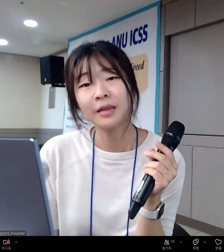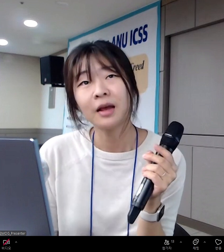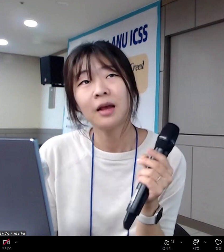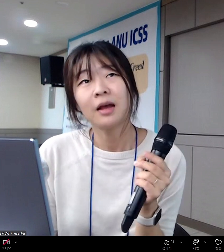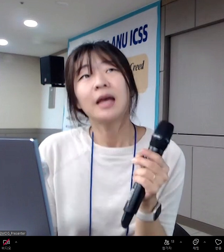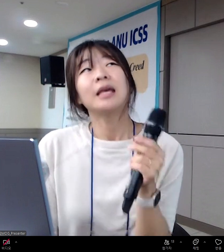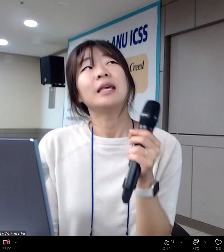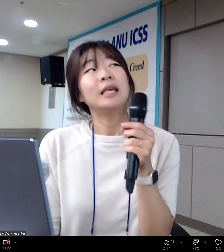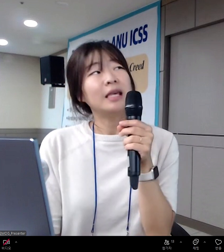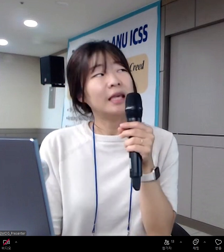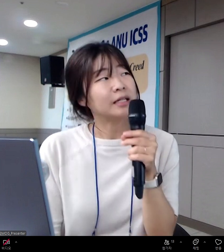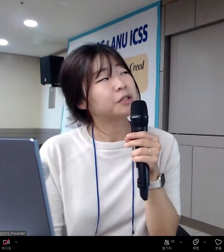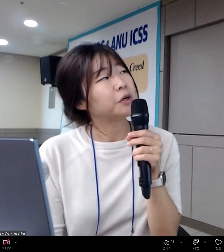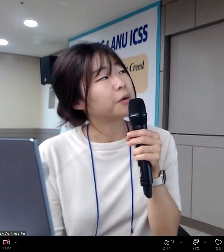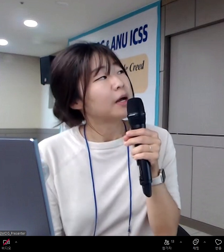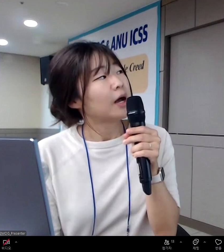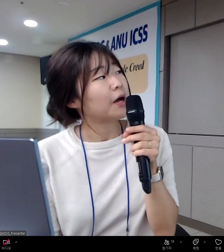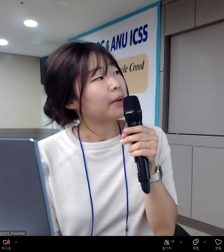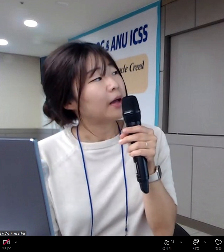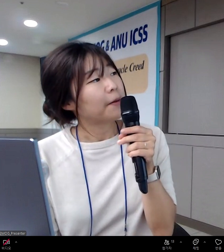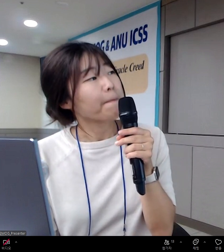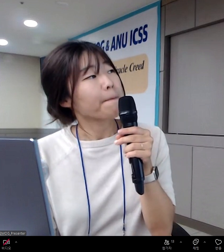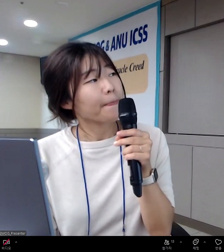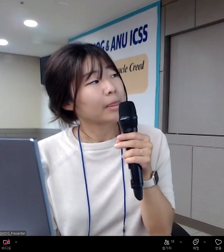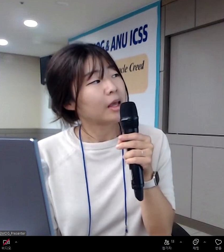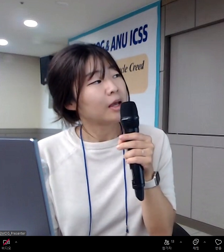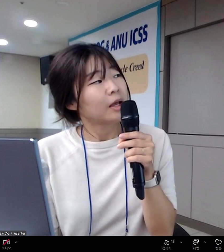talk. Yes, so the plus